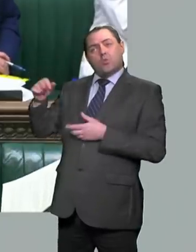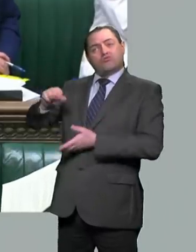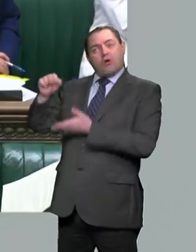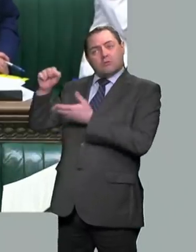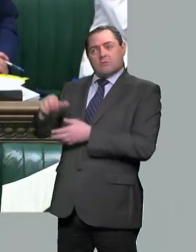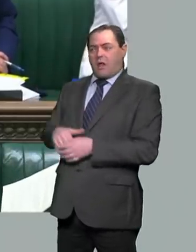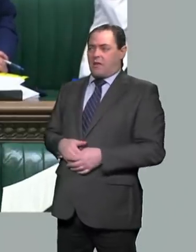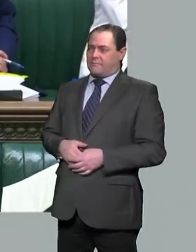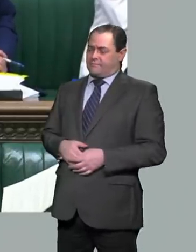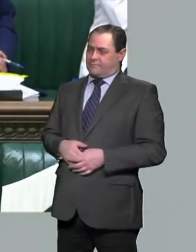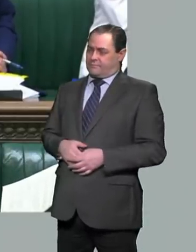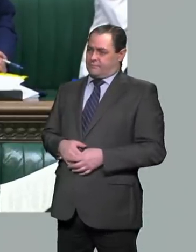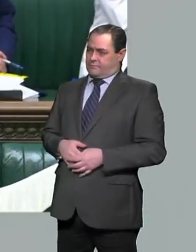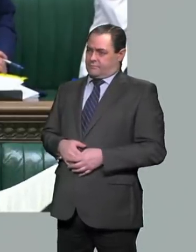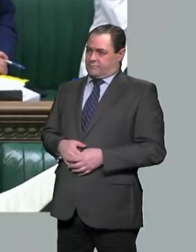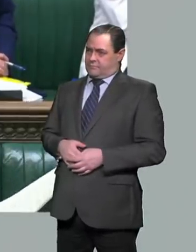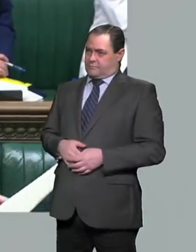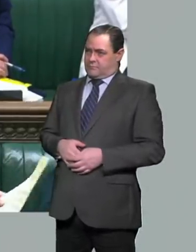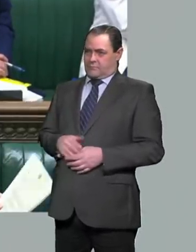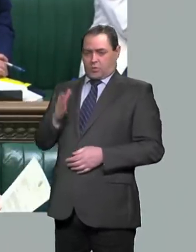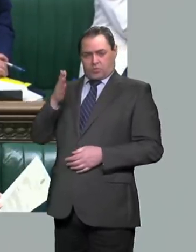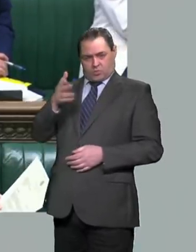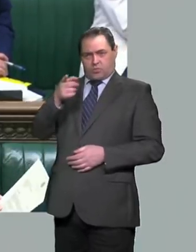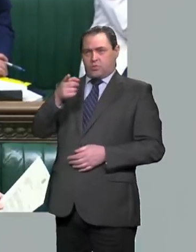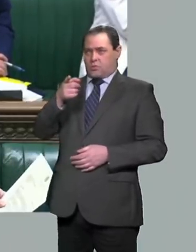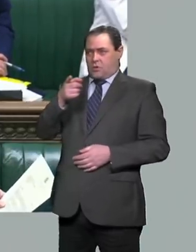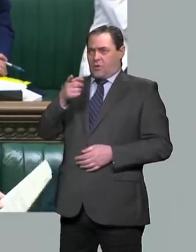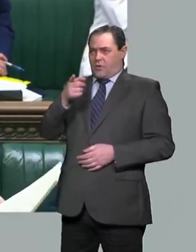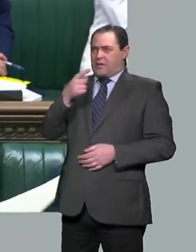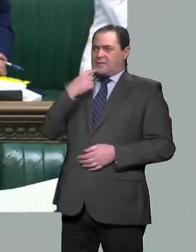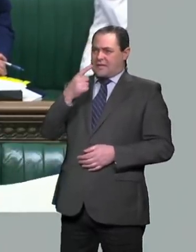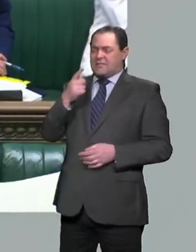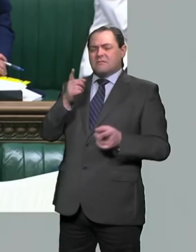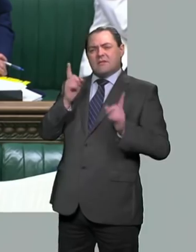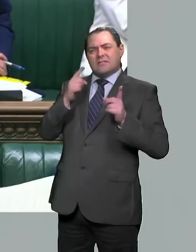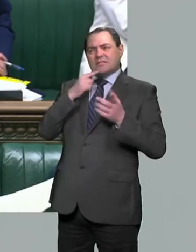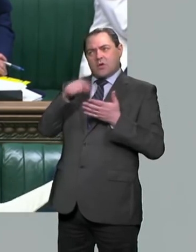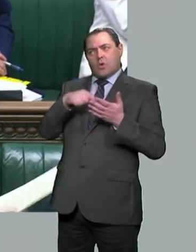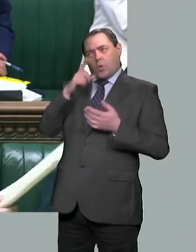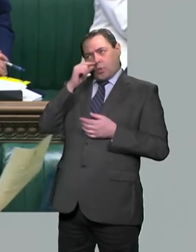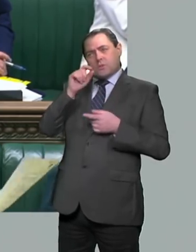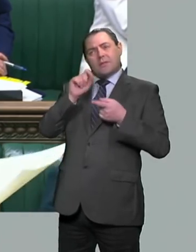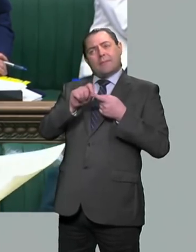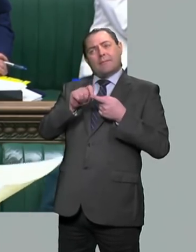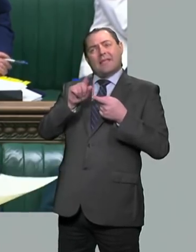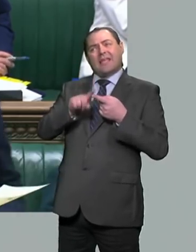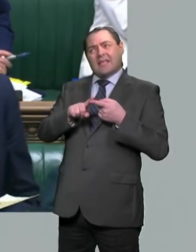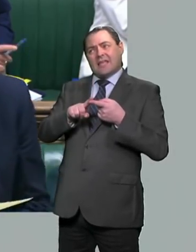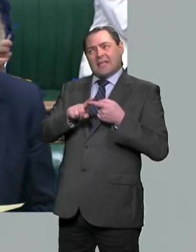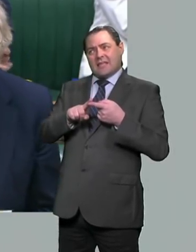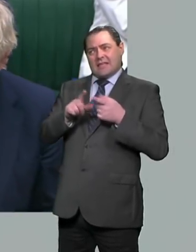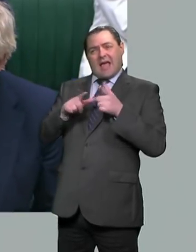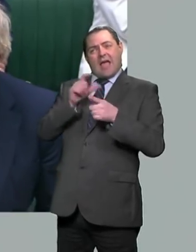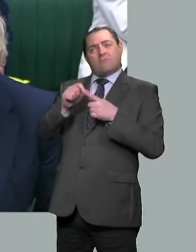Chancellor to my right honourable friend, the Secretary of State for Deluxe, suggesting that we could secure PPE supplies. This is on April